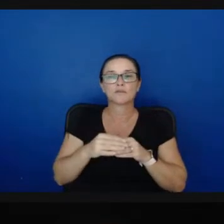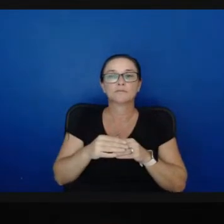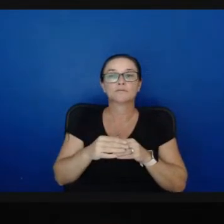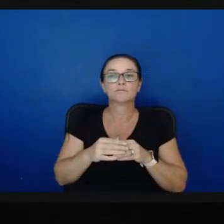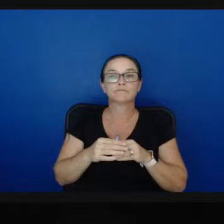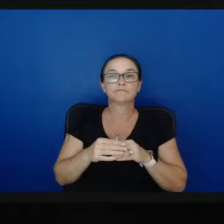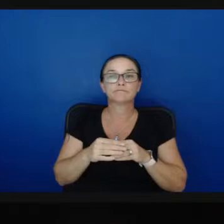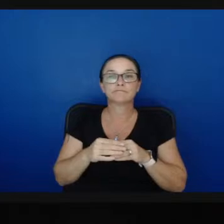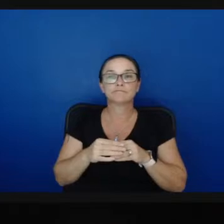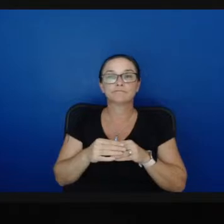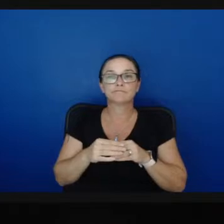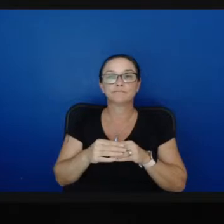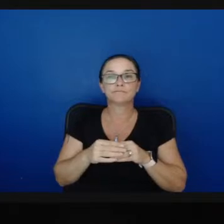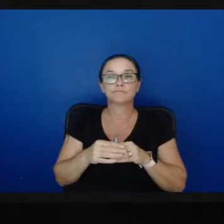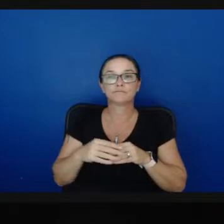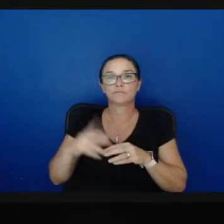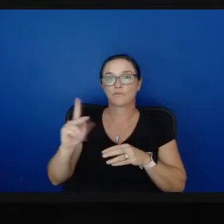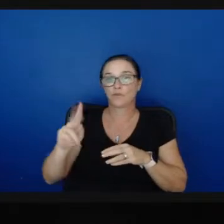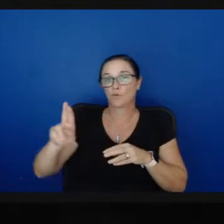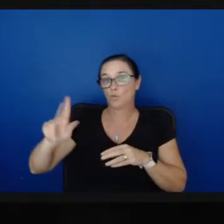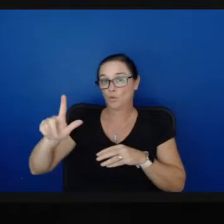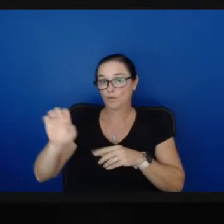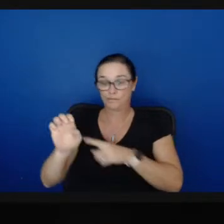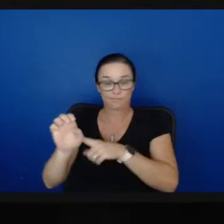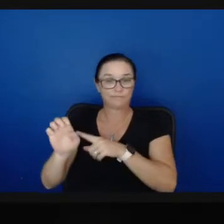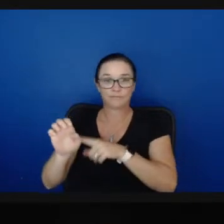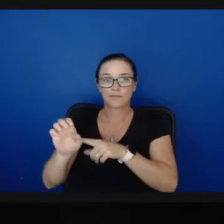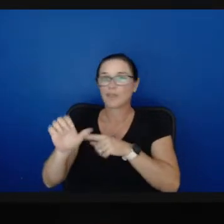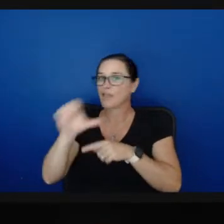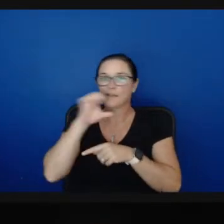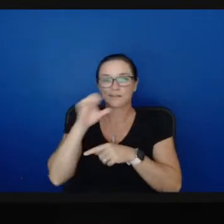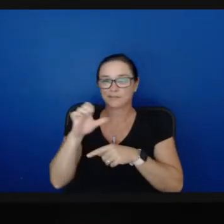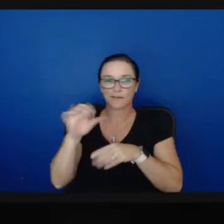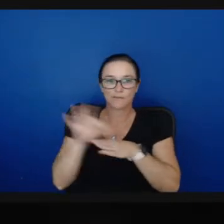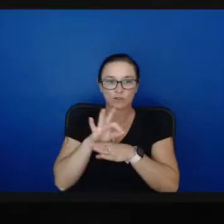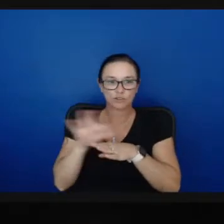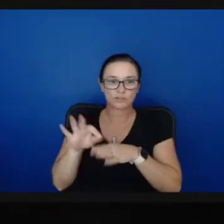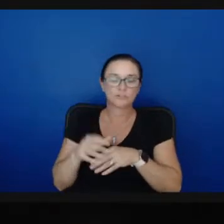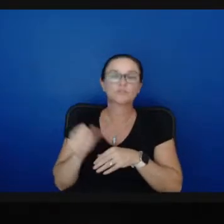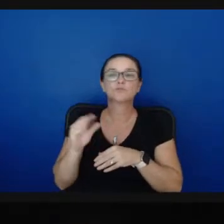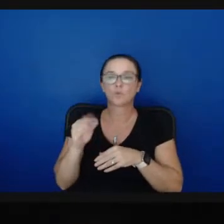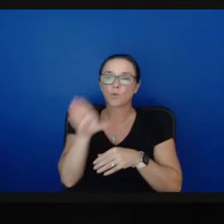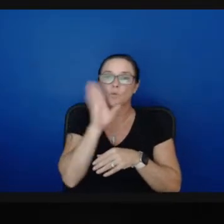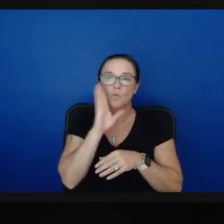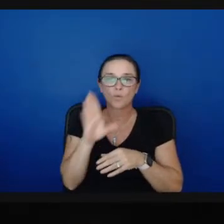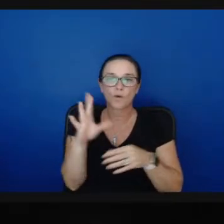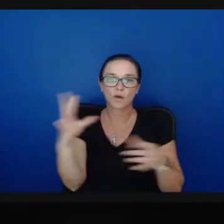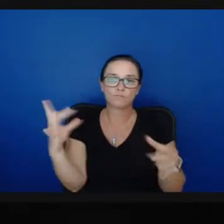something with the transmission is not functioning, and that data will come back online soon.